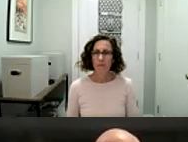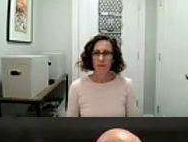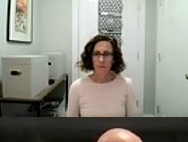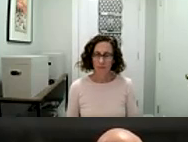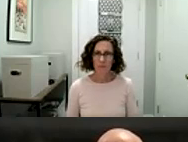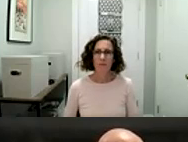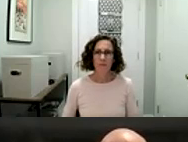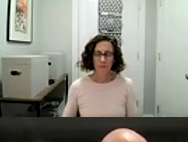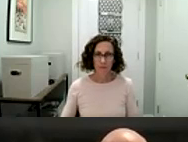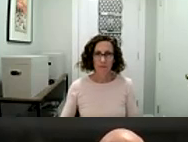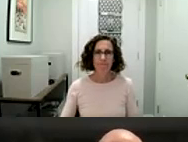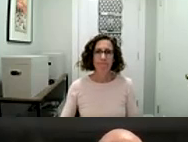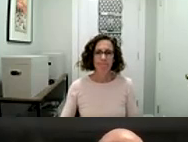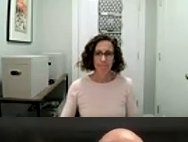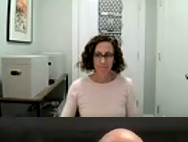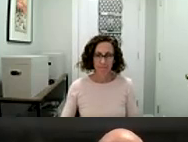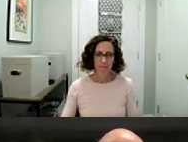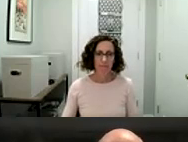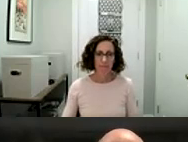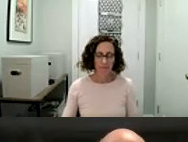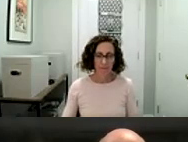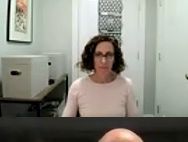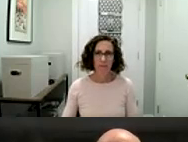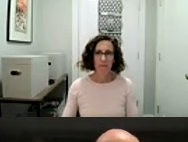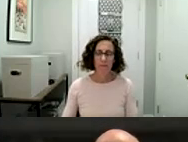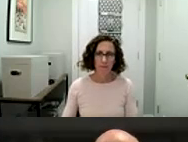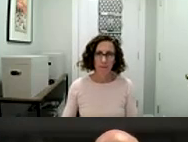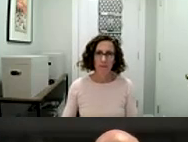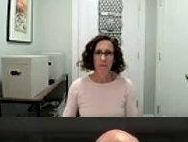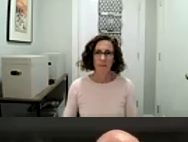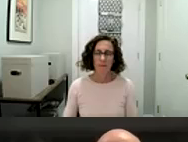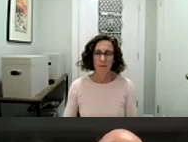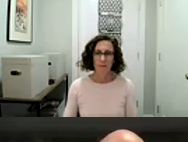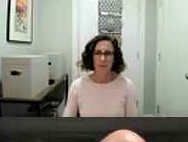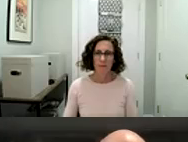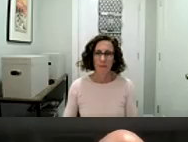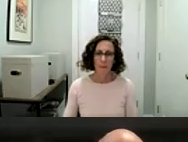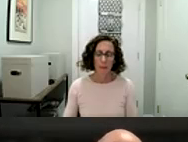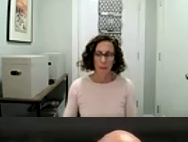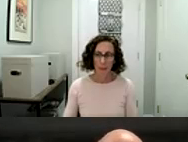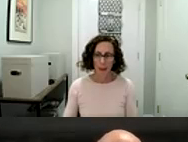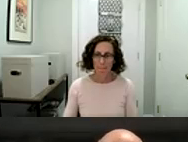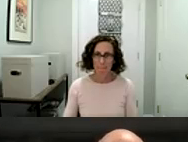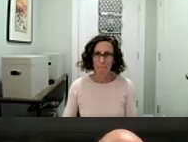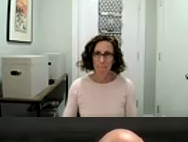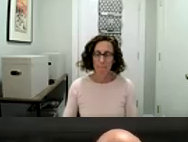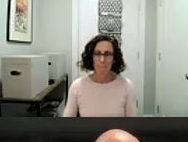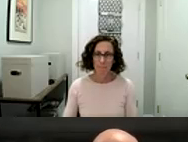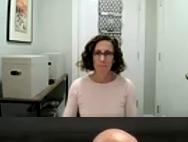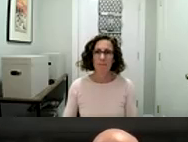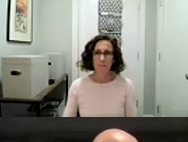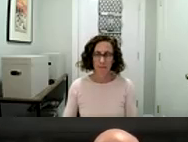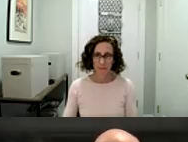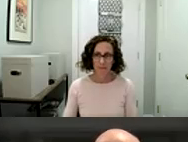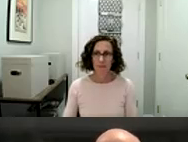use Frick Park, what areas they enjoy the most, what makes them go to Frick Park. A lot of questions about the park itself